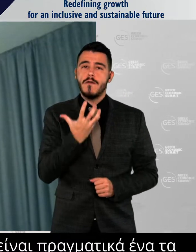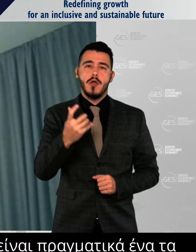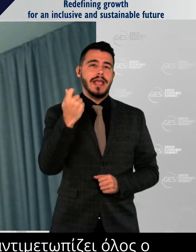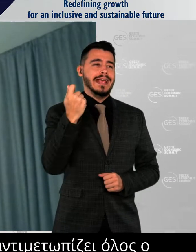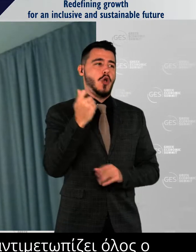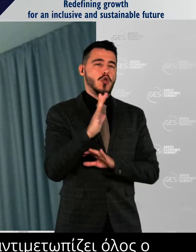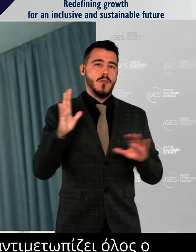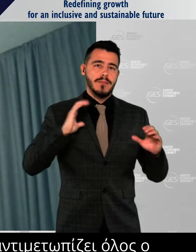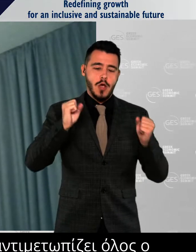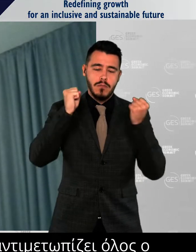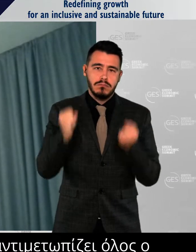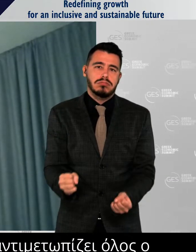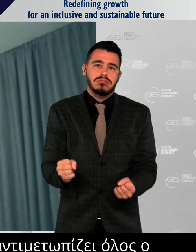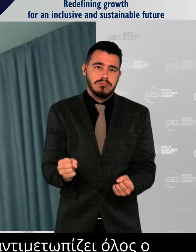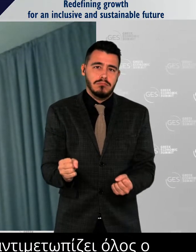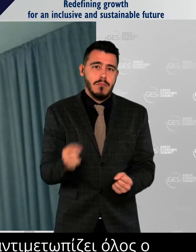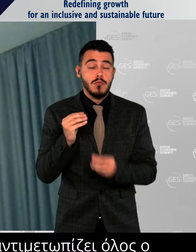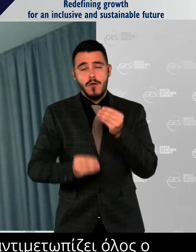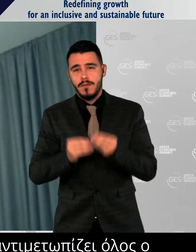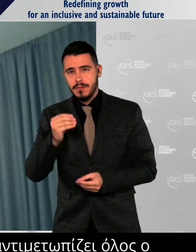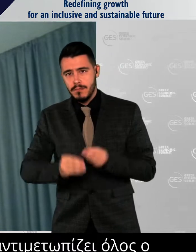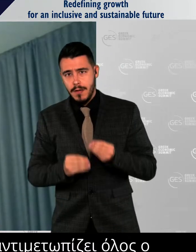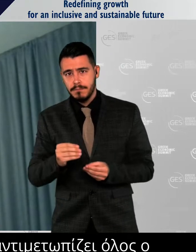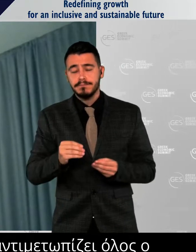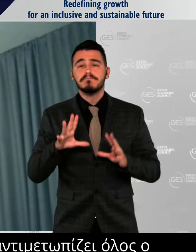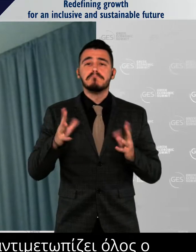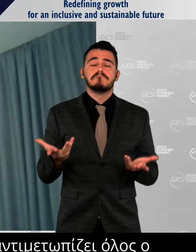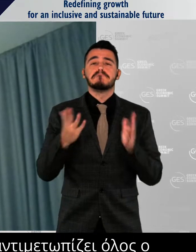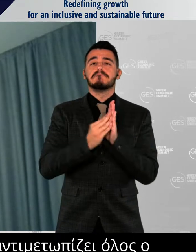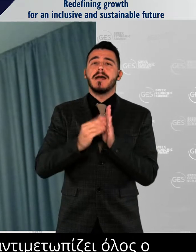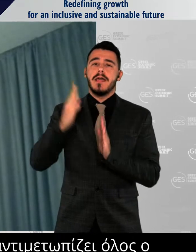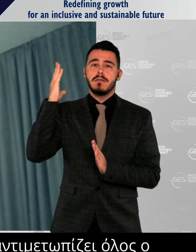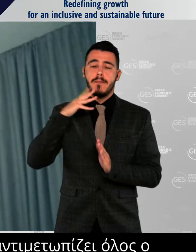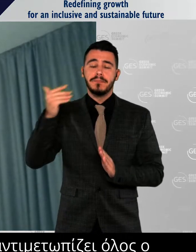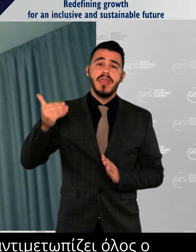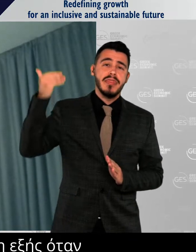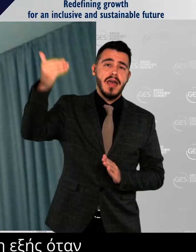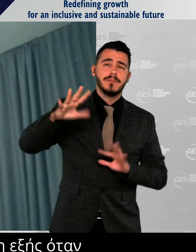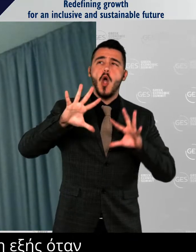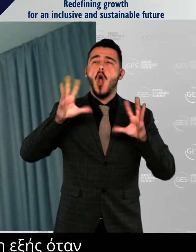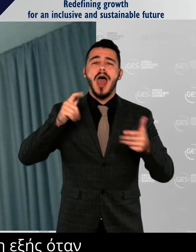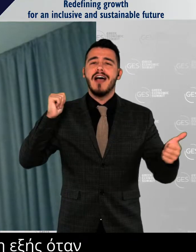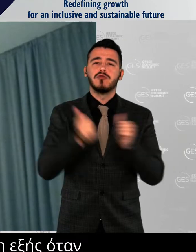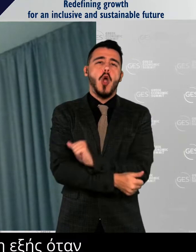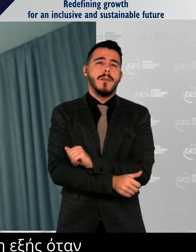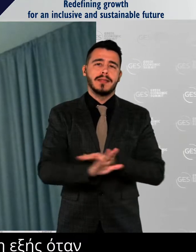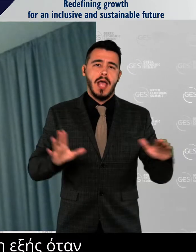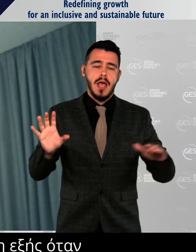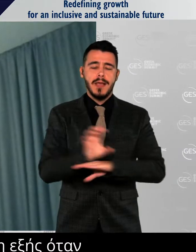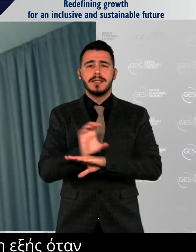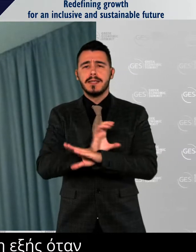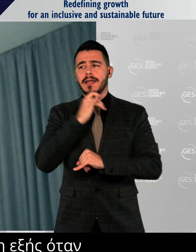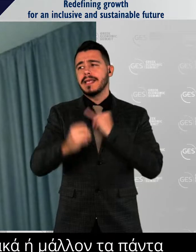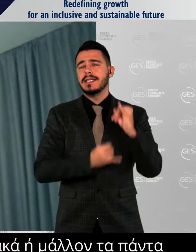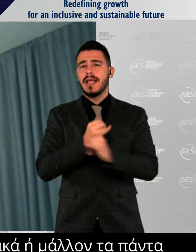saying that everything will become digital, everything is becoming digital. So there are other industries like